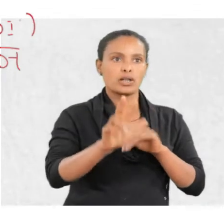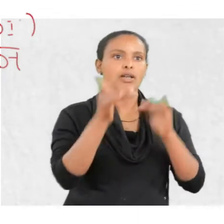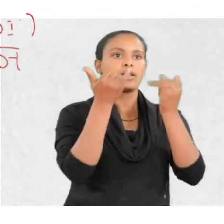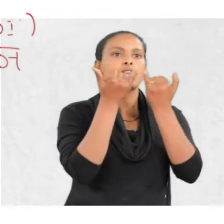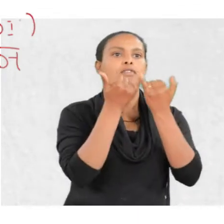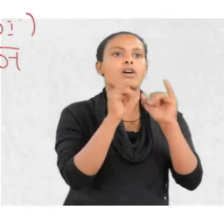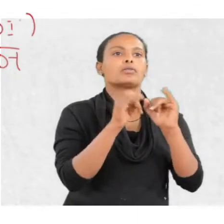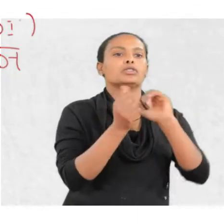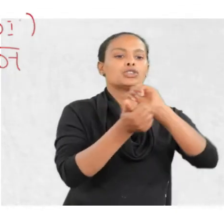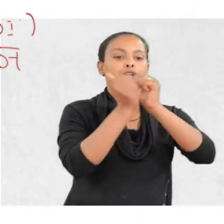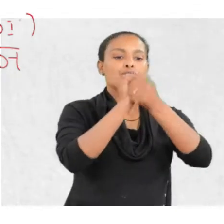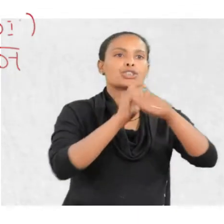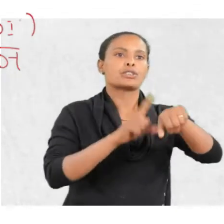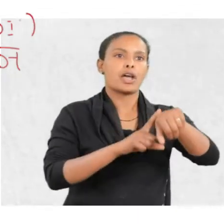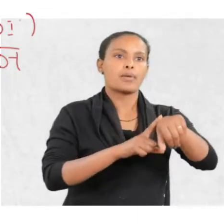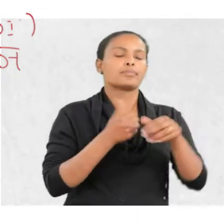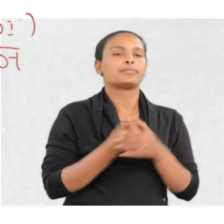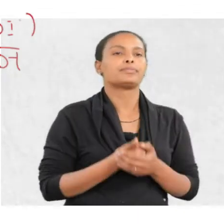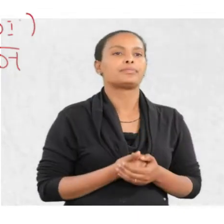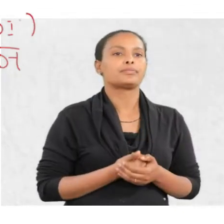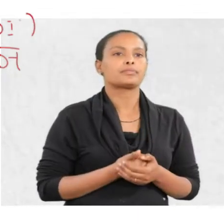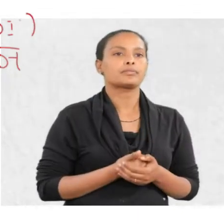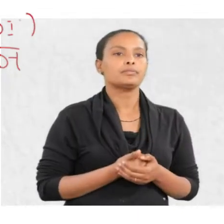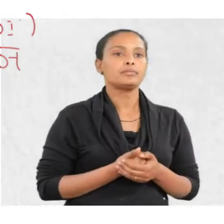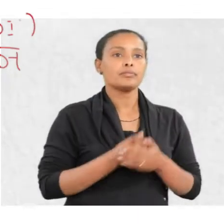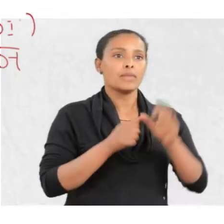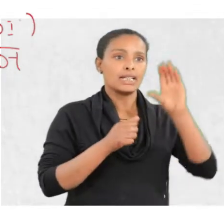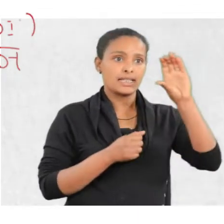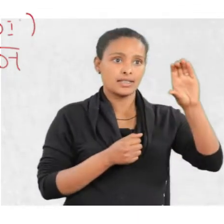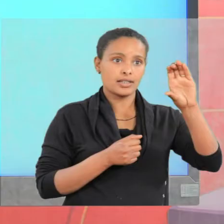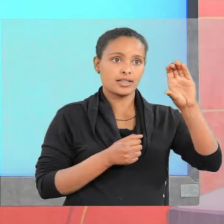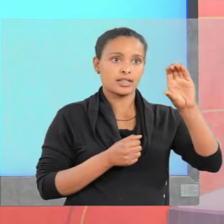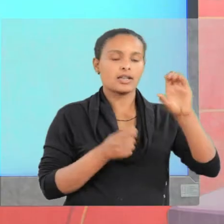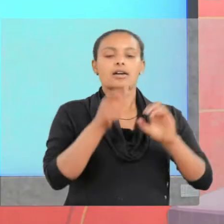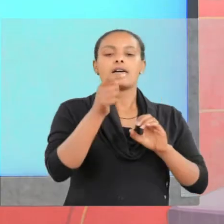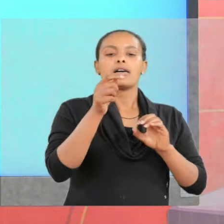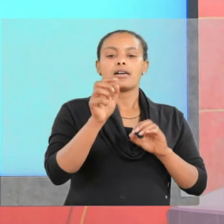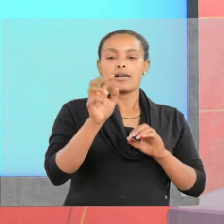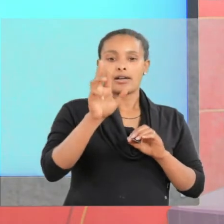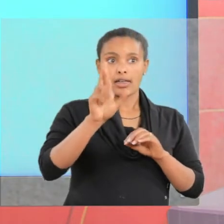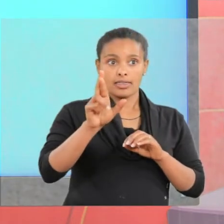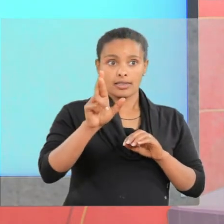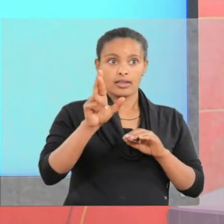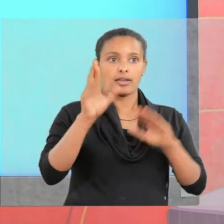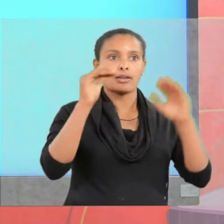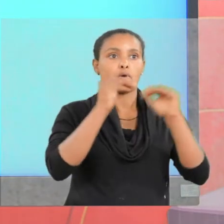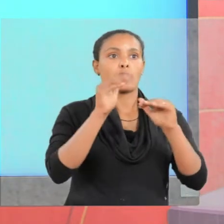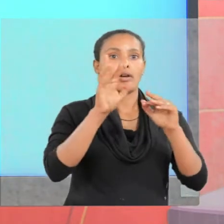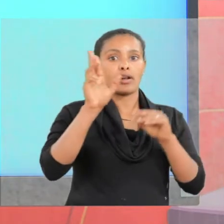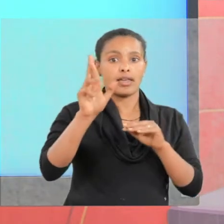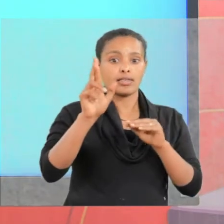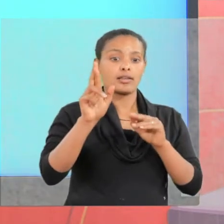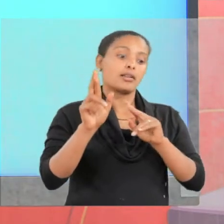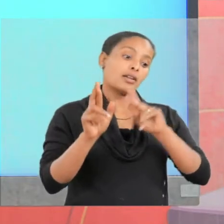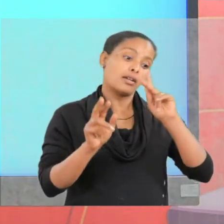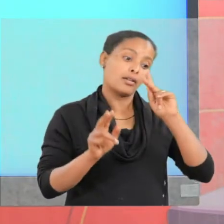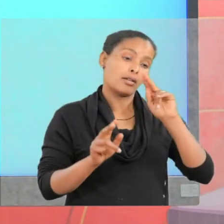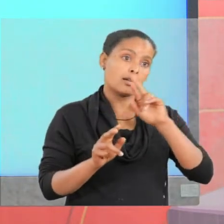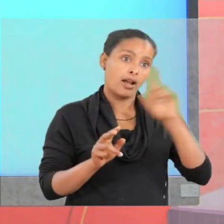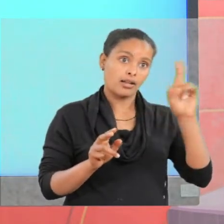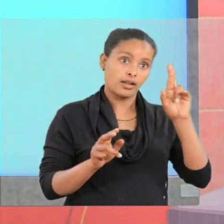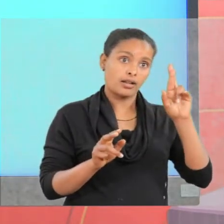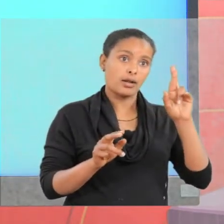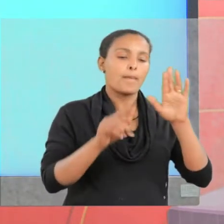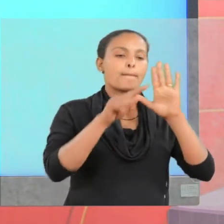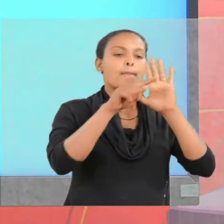divided by change in time. C rates equal in terms of reactant is